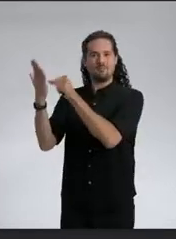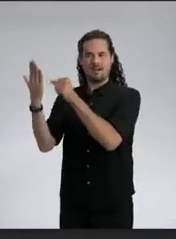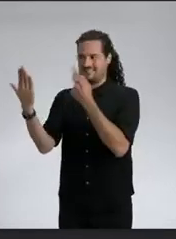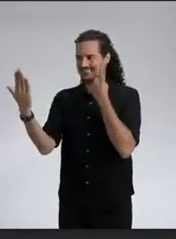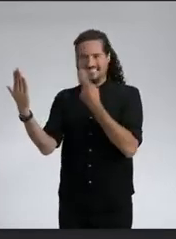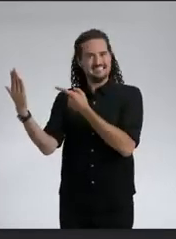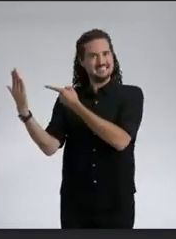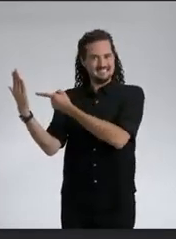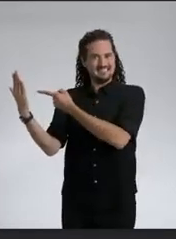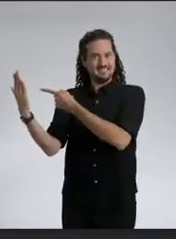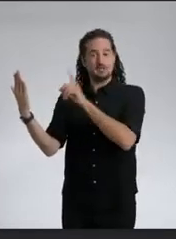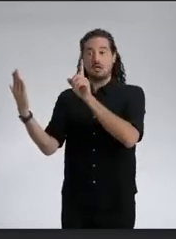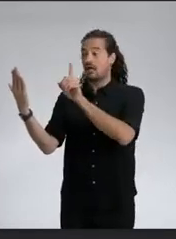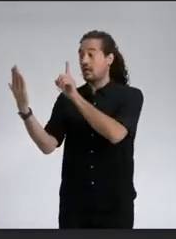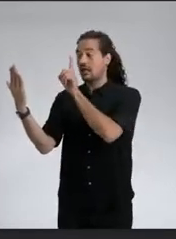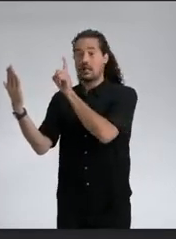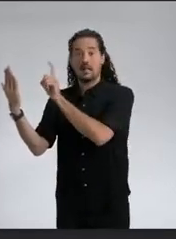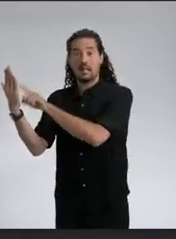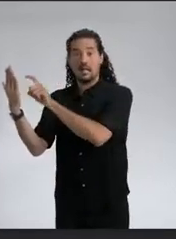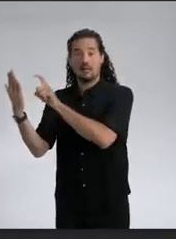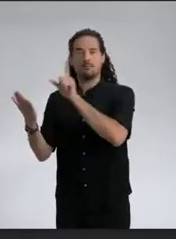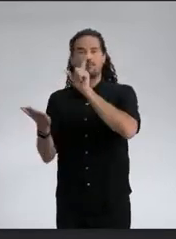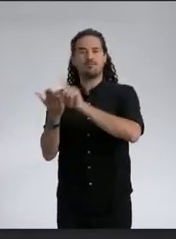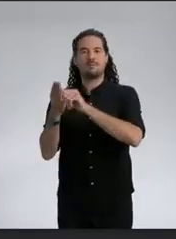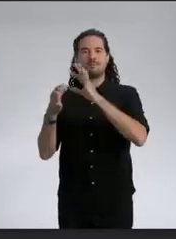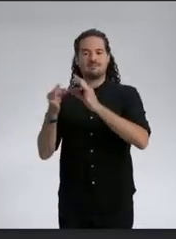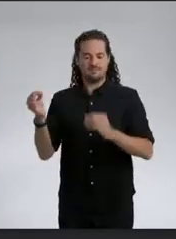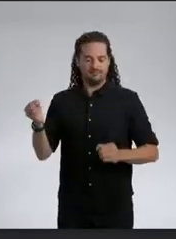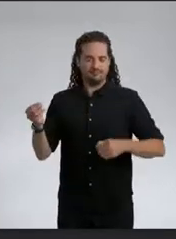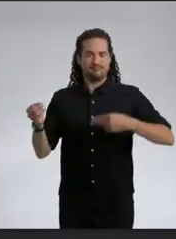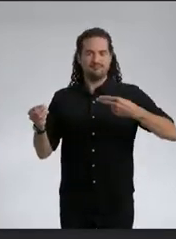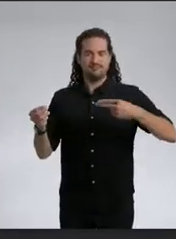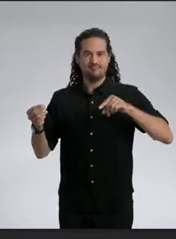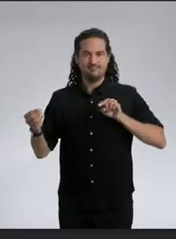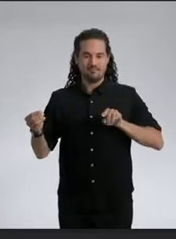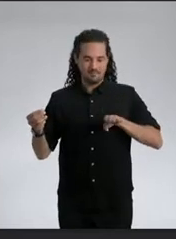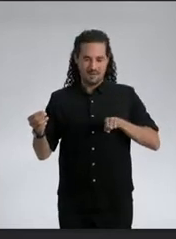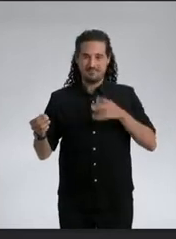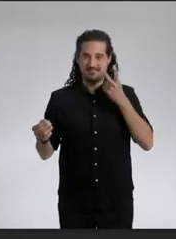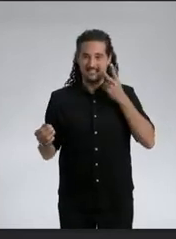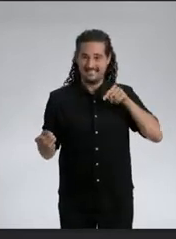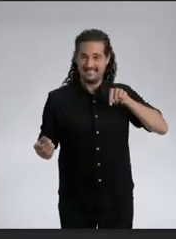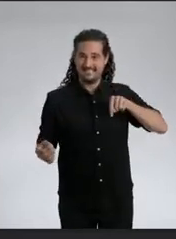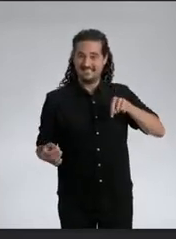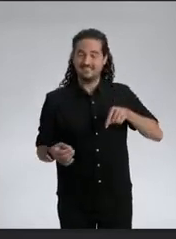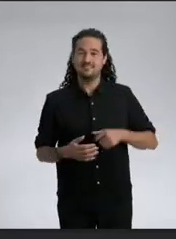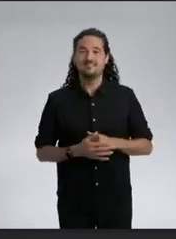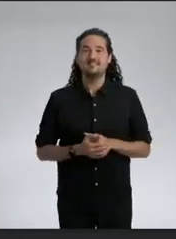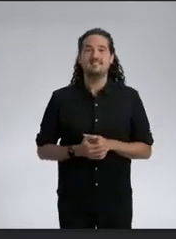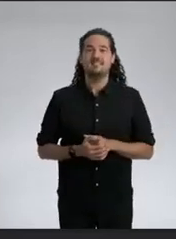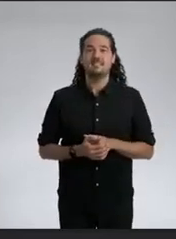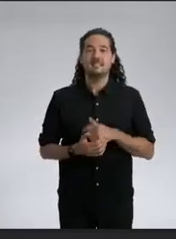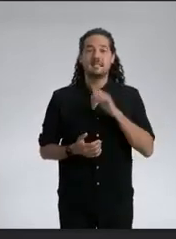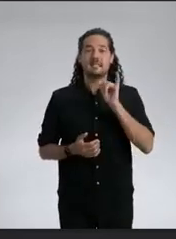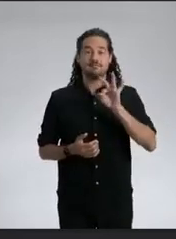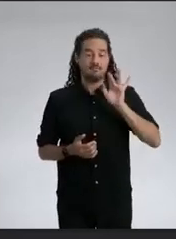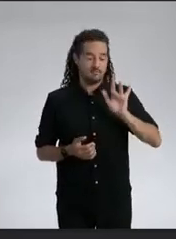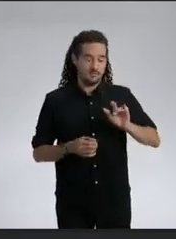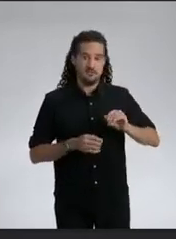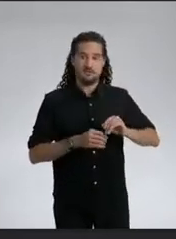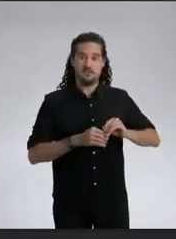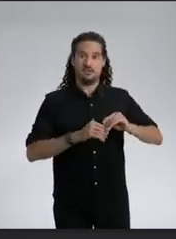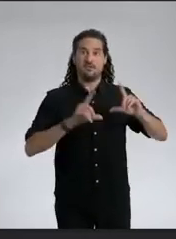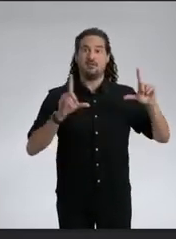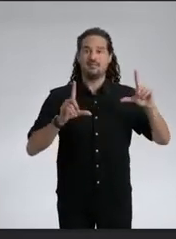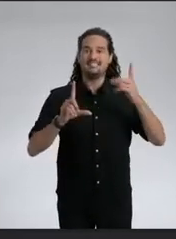tap it, the print message I wrote appears as a message bubble at the bottom of my screen. If I open the console, I can see a history